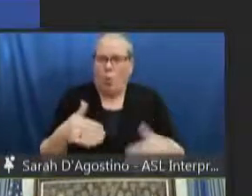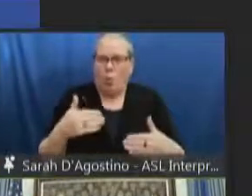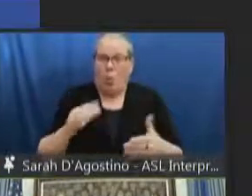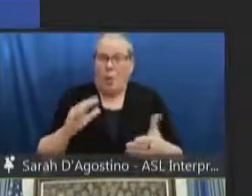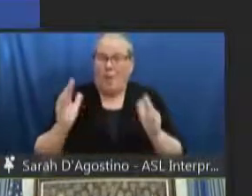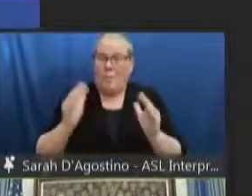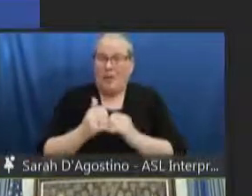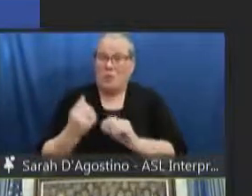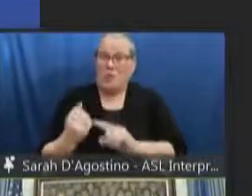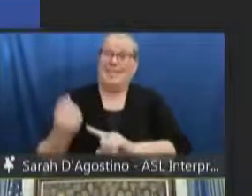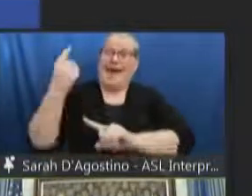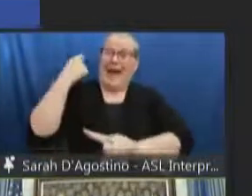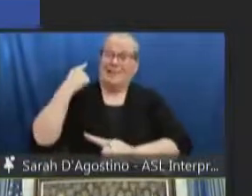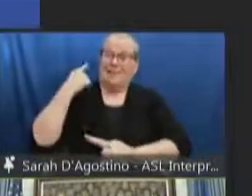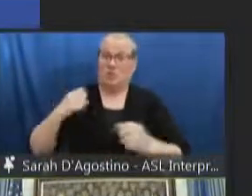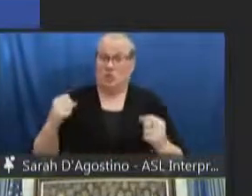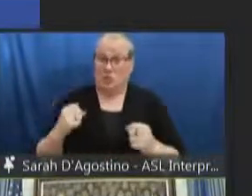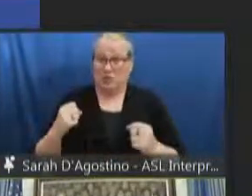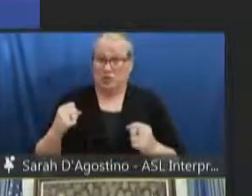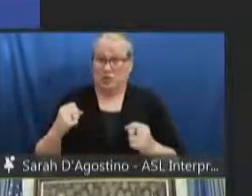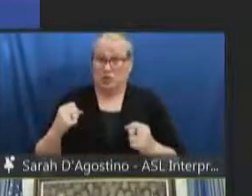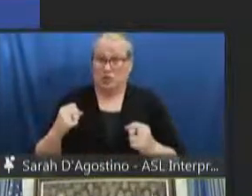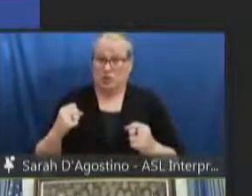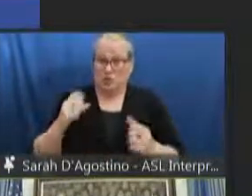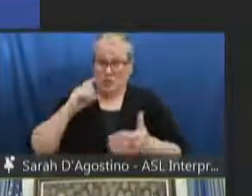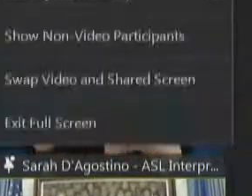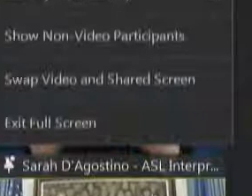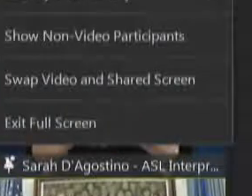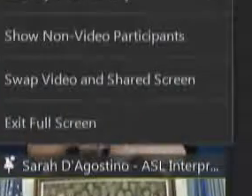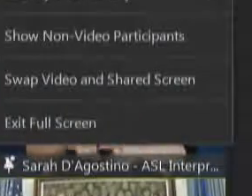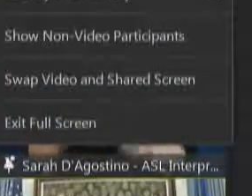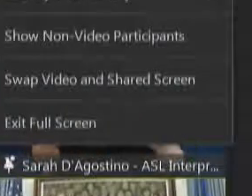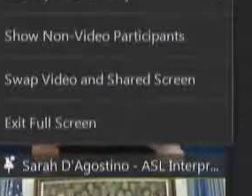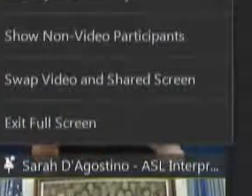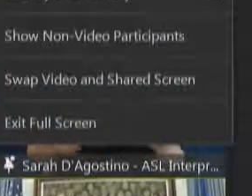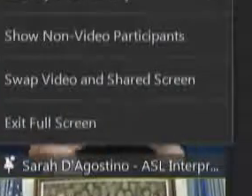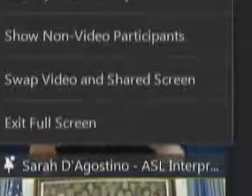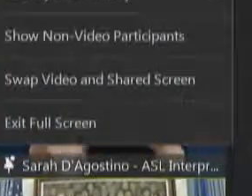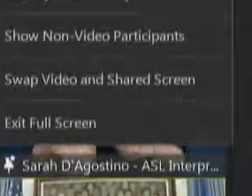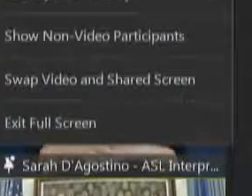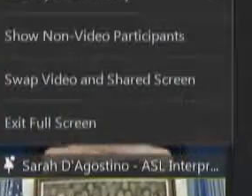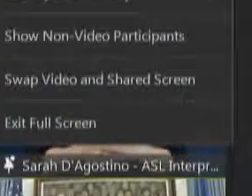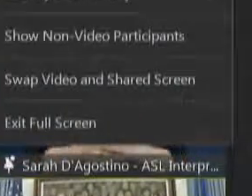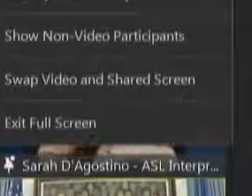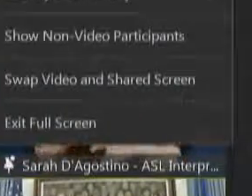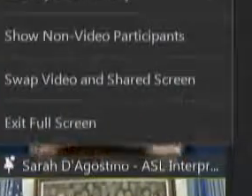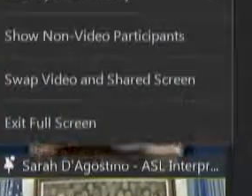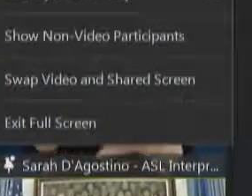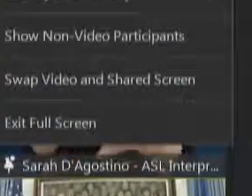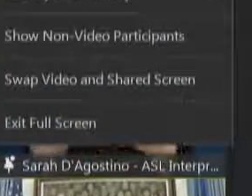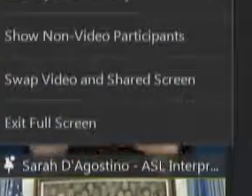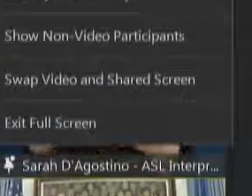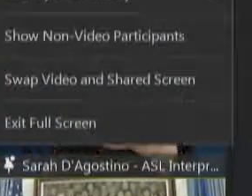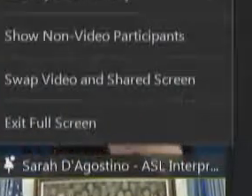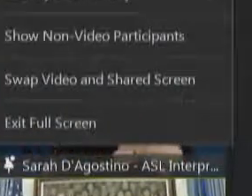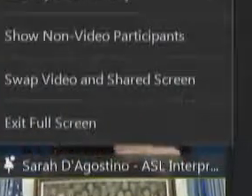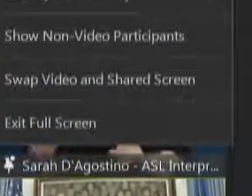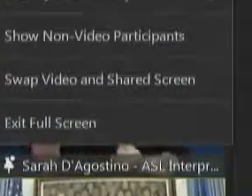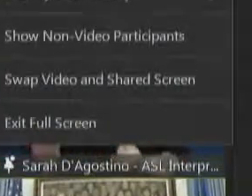last winter. But you can see that cases and hospitalizations are no longer directly